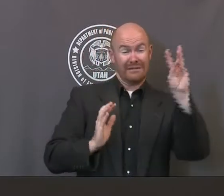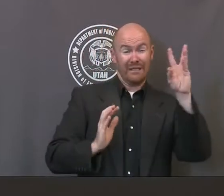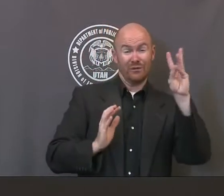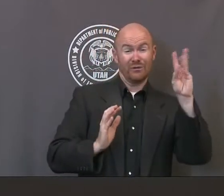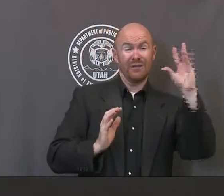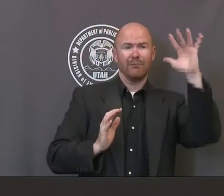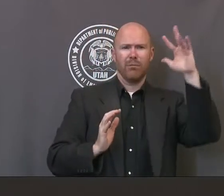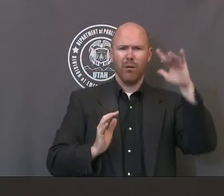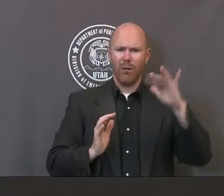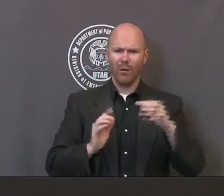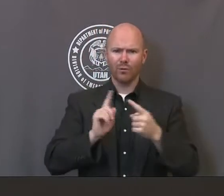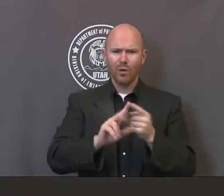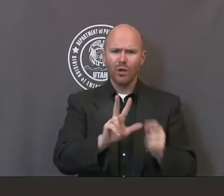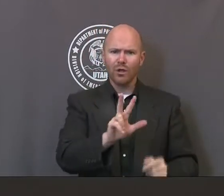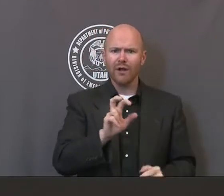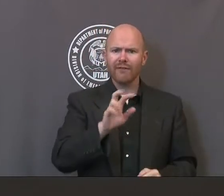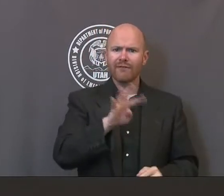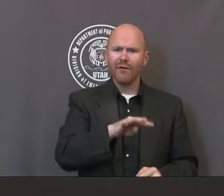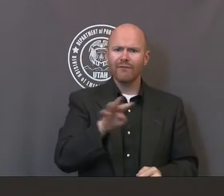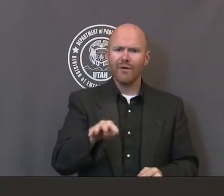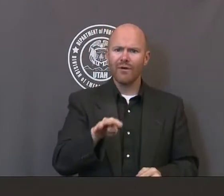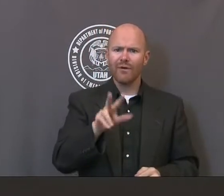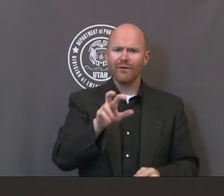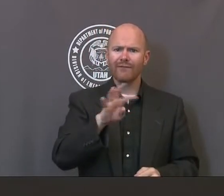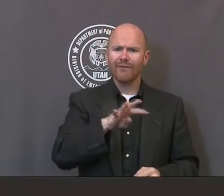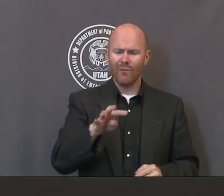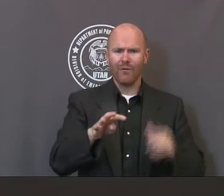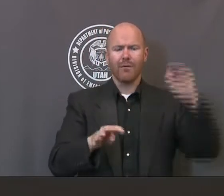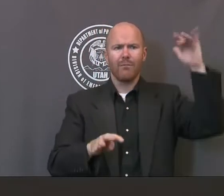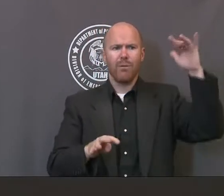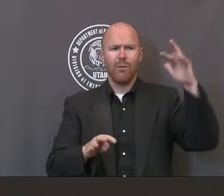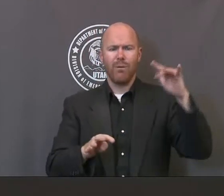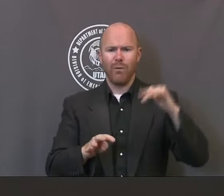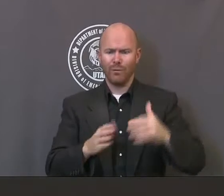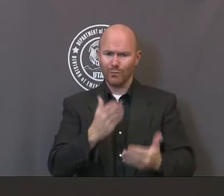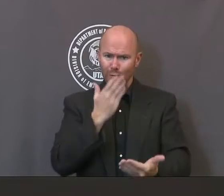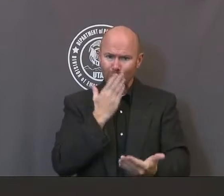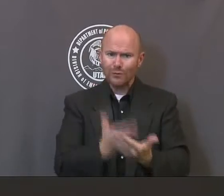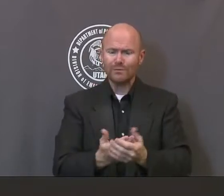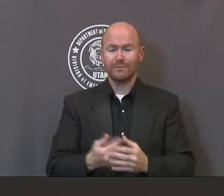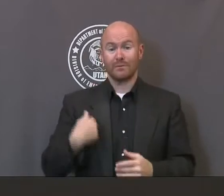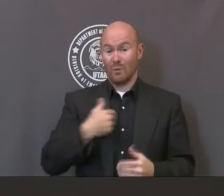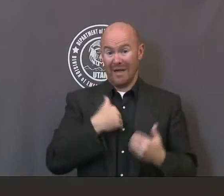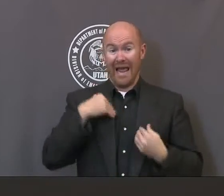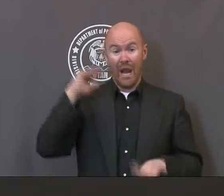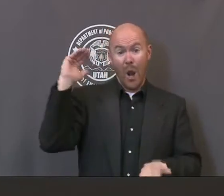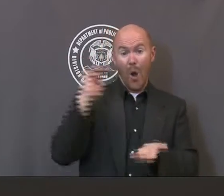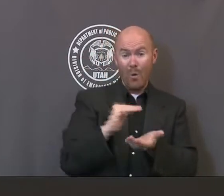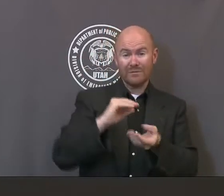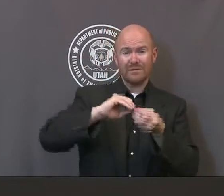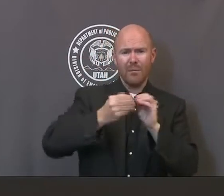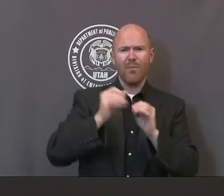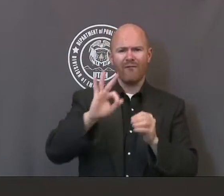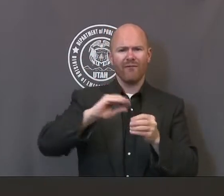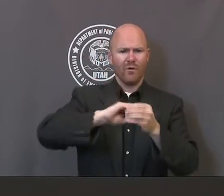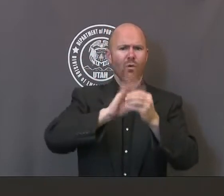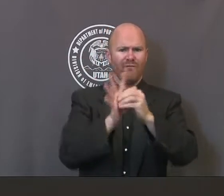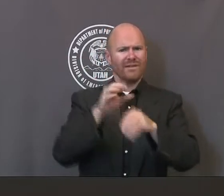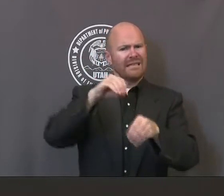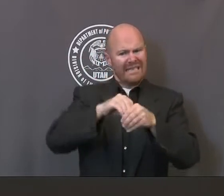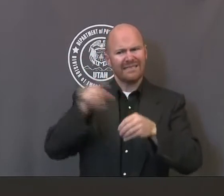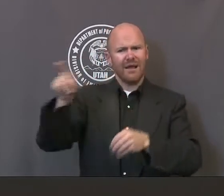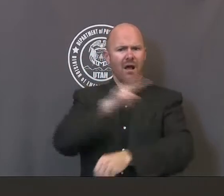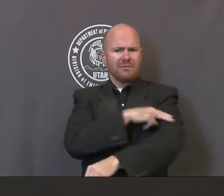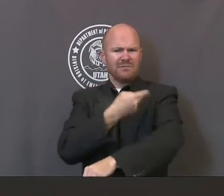to 344 per day. We even had our lowest numbers of COVID patients in the ICU units at our hospitals